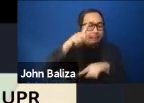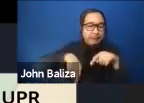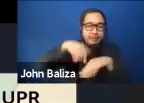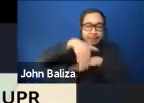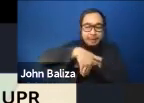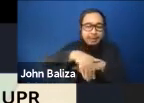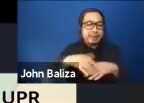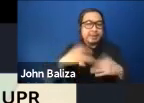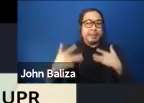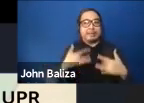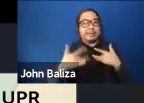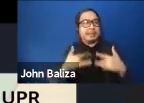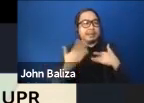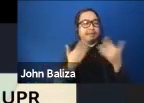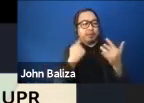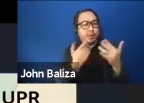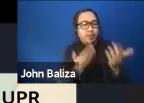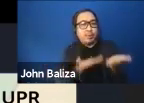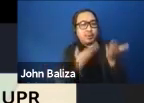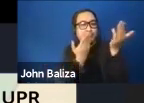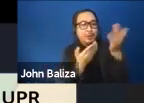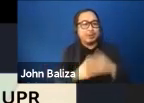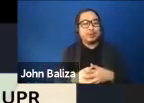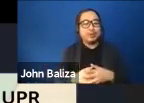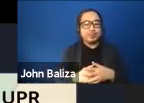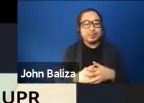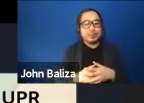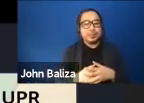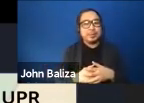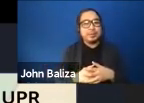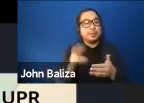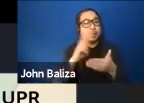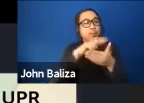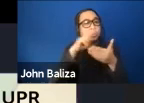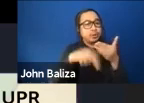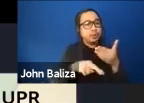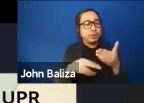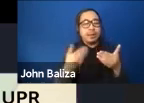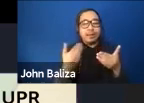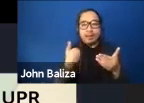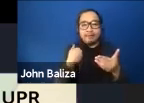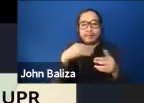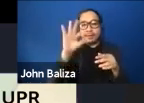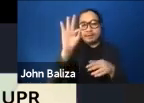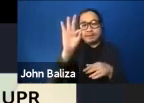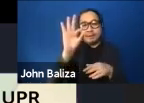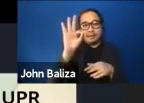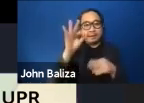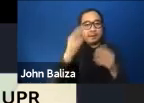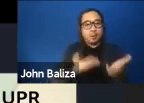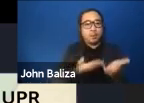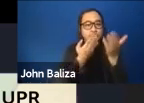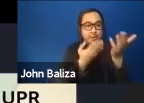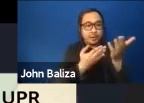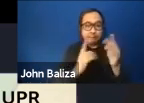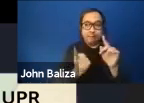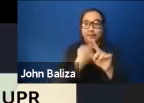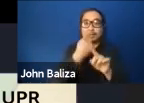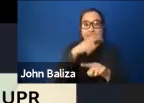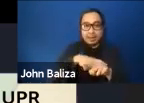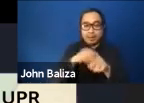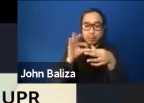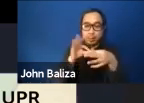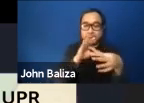So as the result in the third cycle, we had 9 recommendations for the first time on SOGIE and on